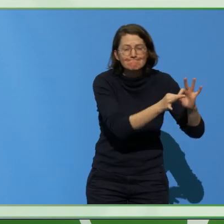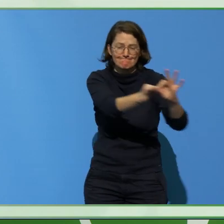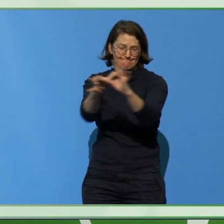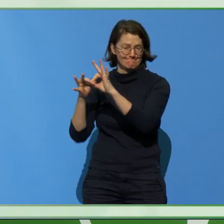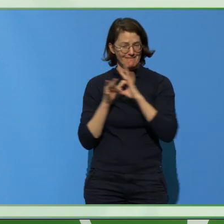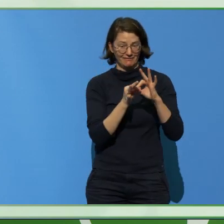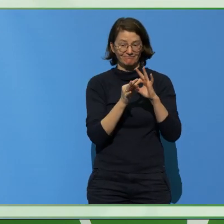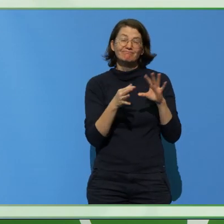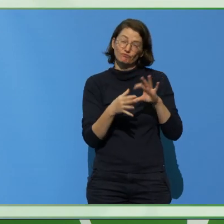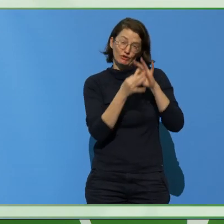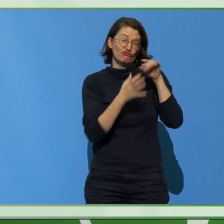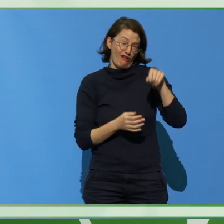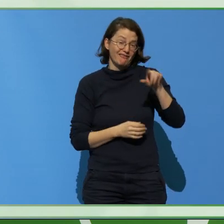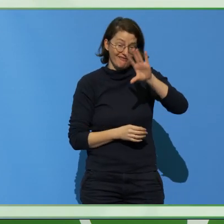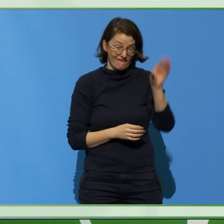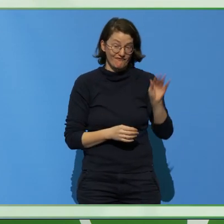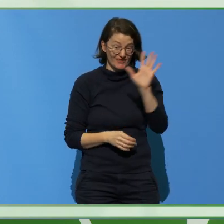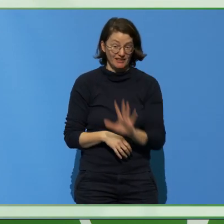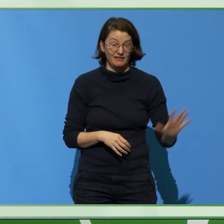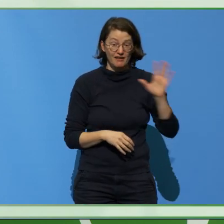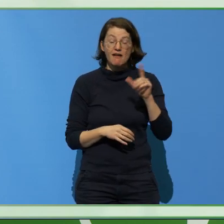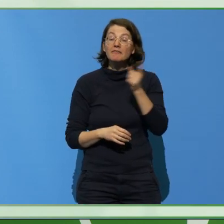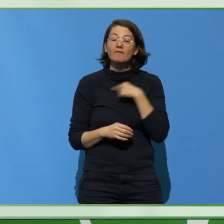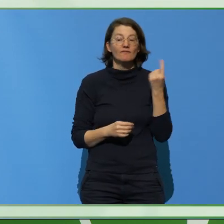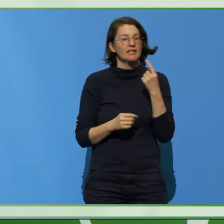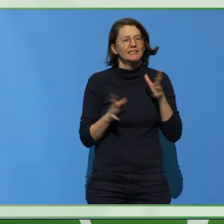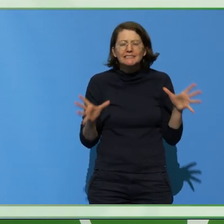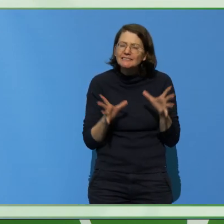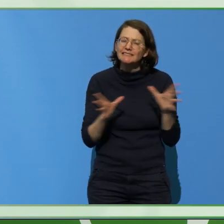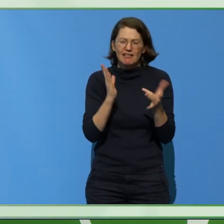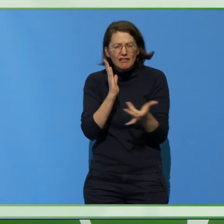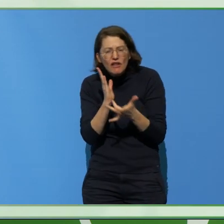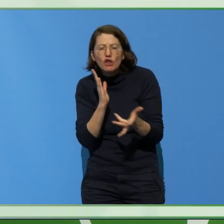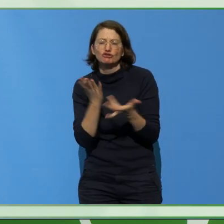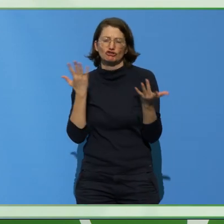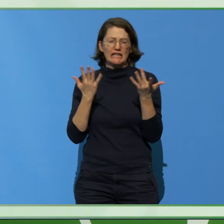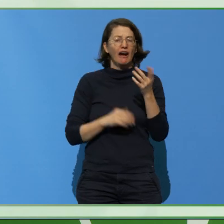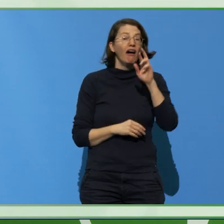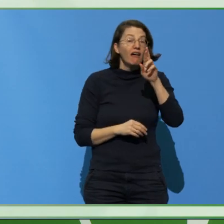success stories that we have, I really want to say that the future is Africa.